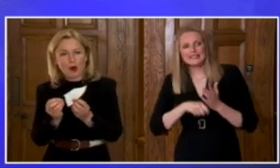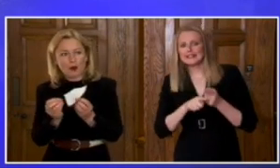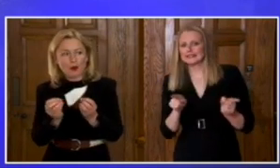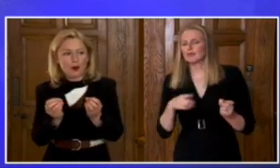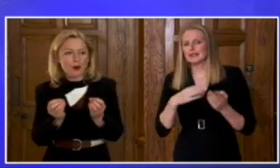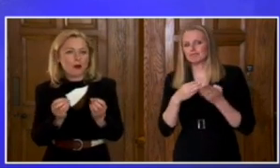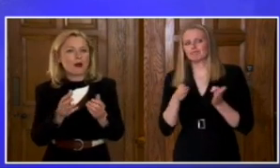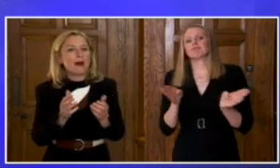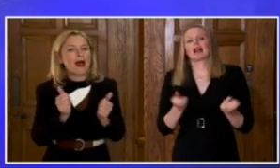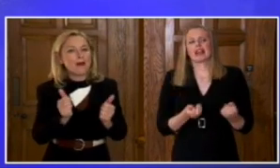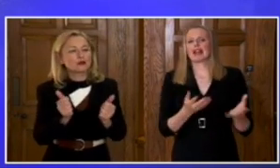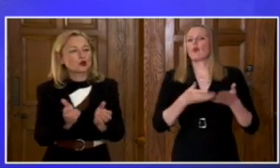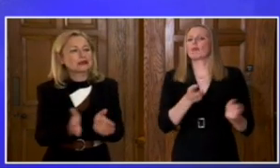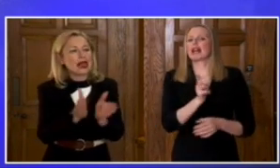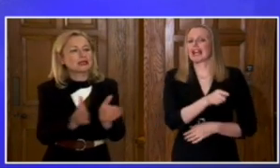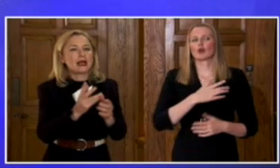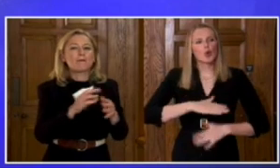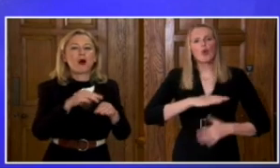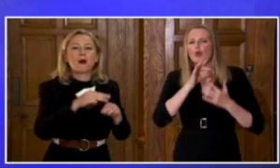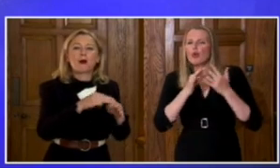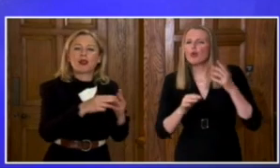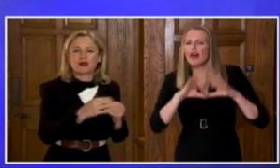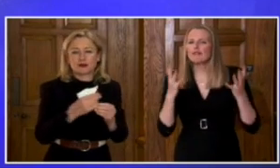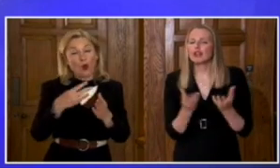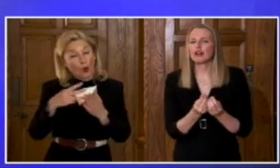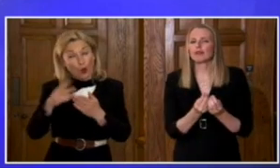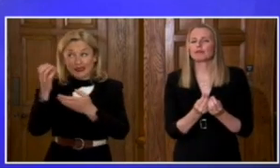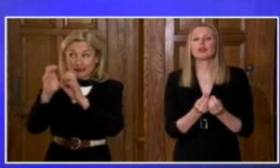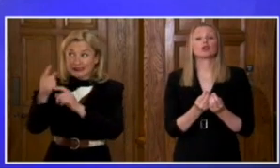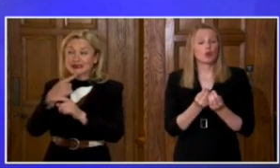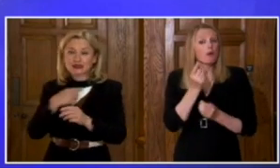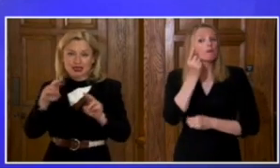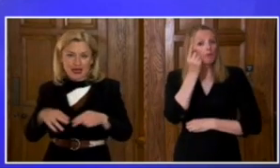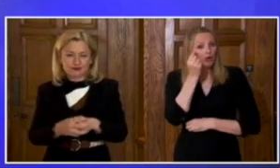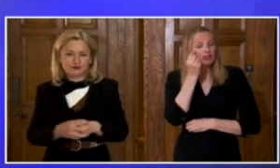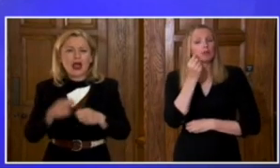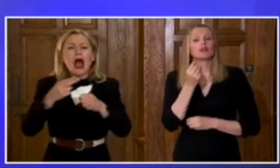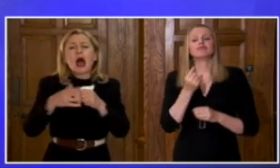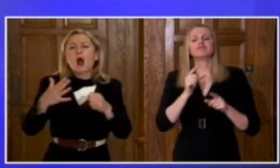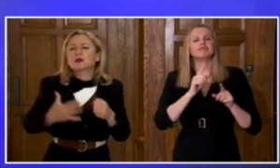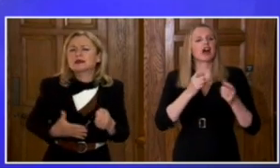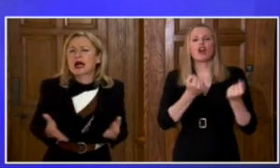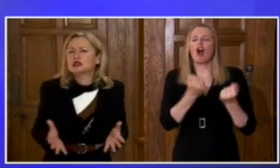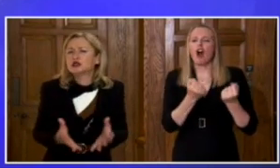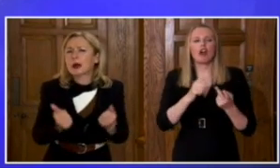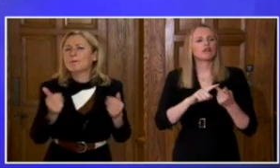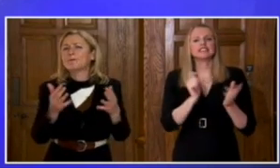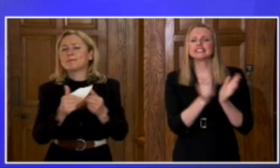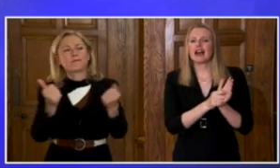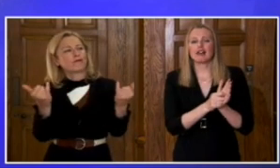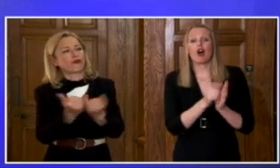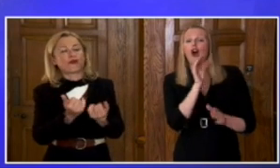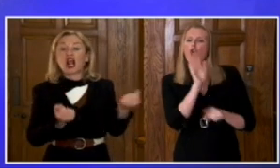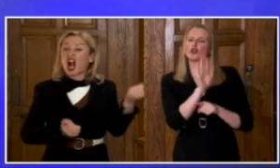permits. So the Executive today approved the potential for outdoor retail, which includes examples such as car and vehicle sales,